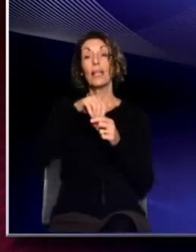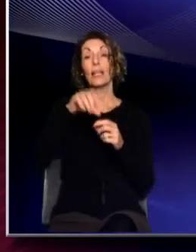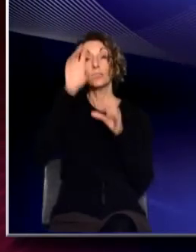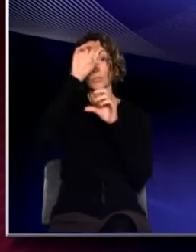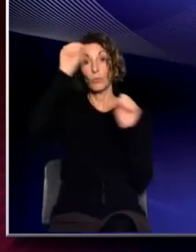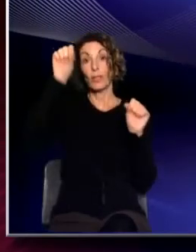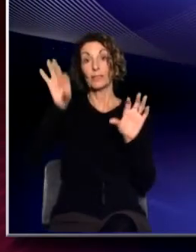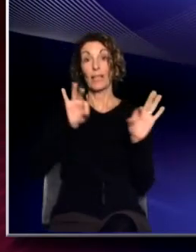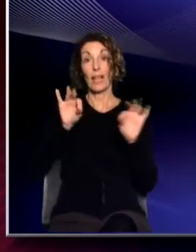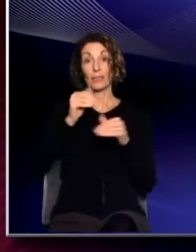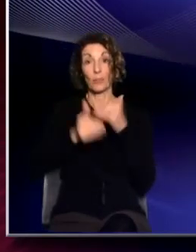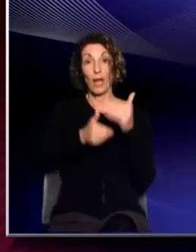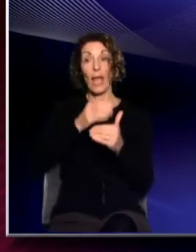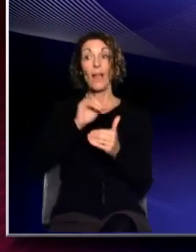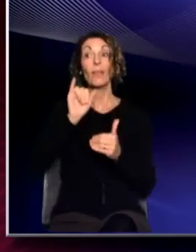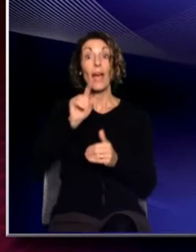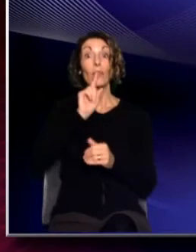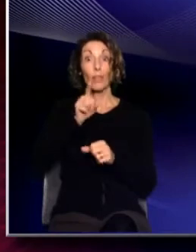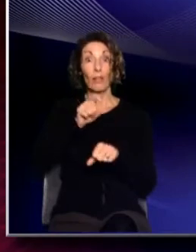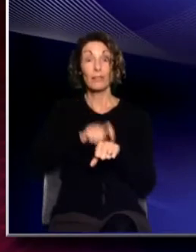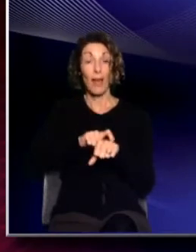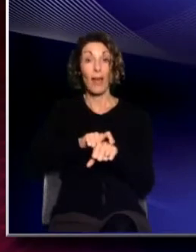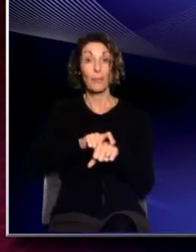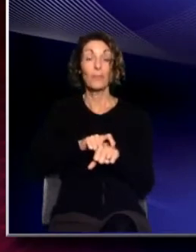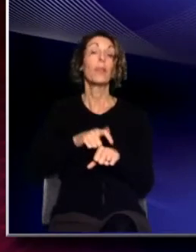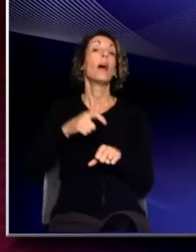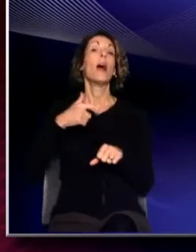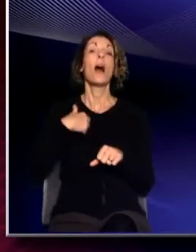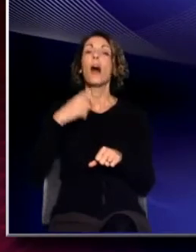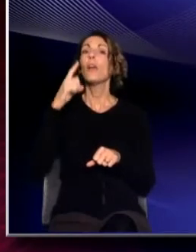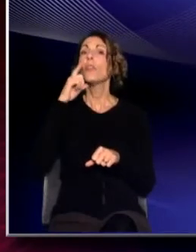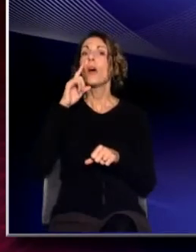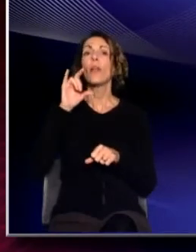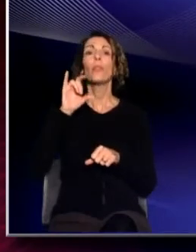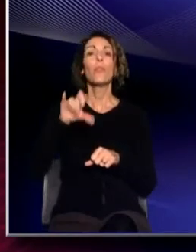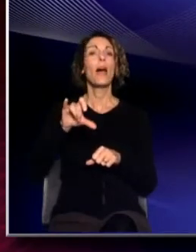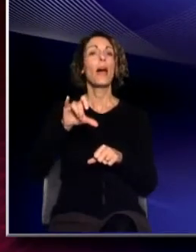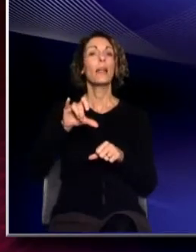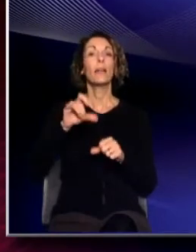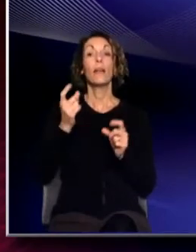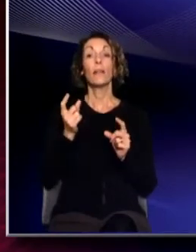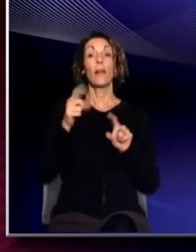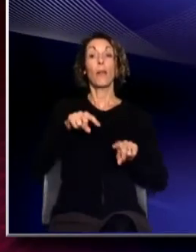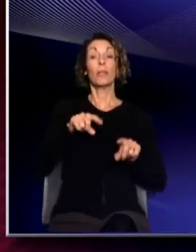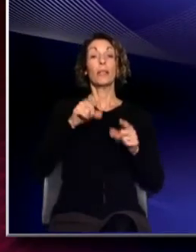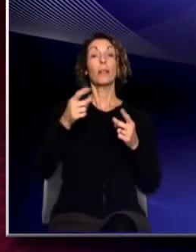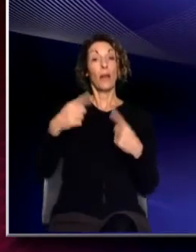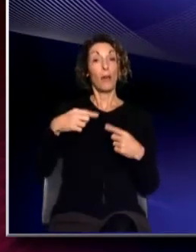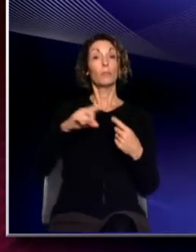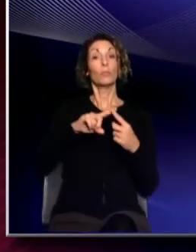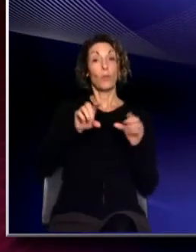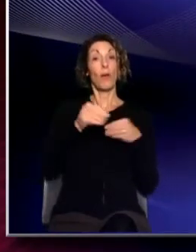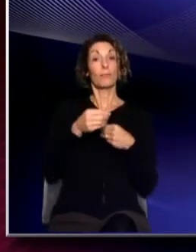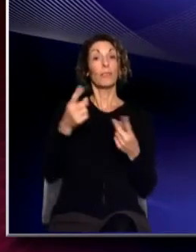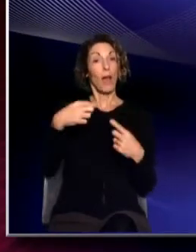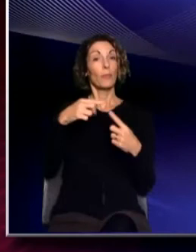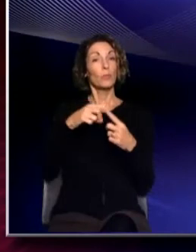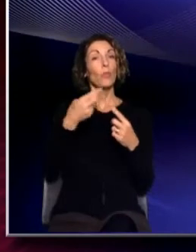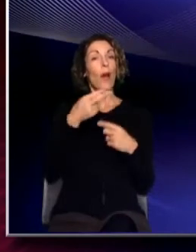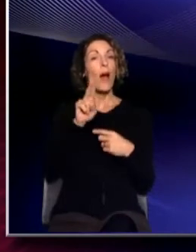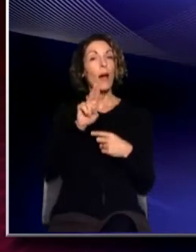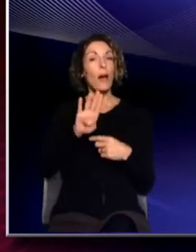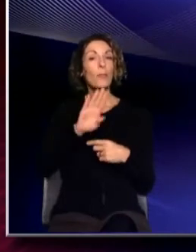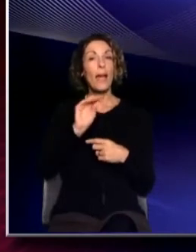process, and it was real time, I thought that coming to the office, coming to the hub, and being able